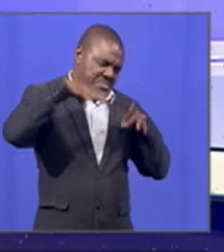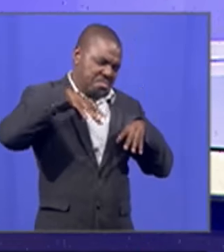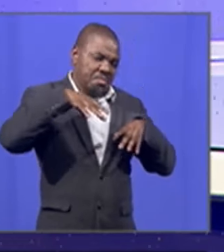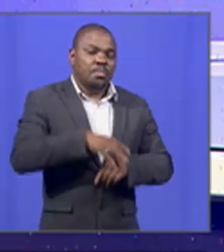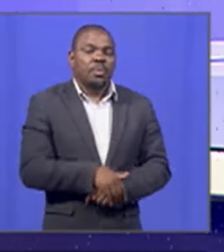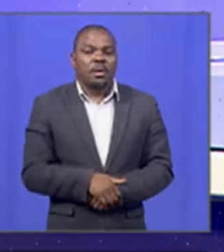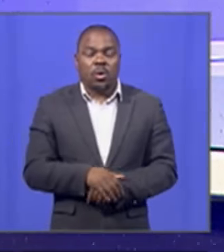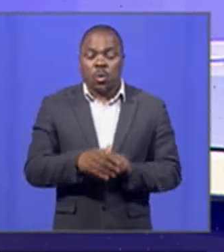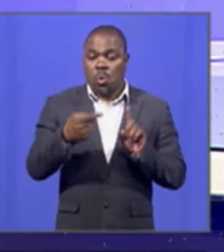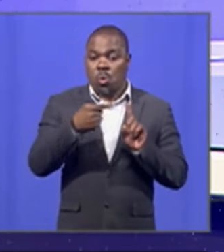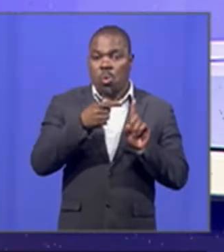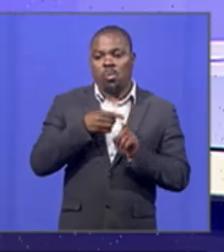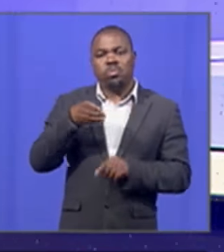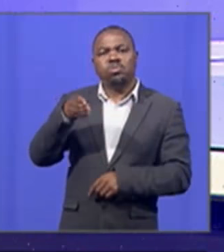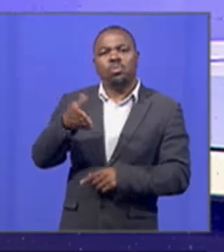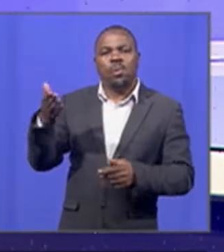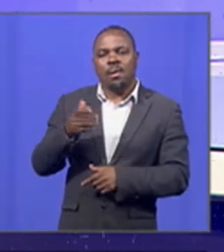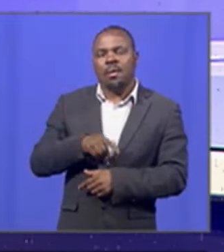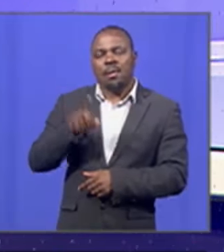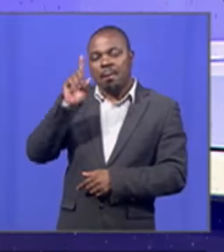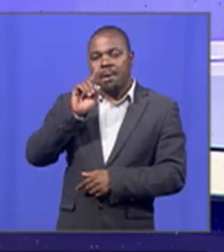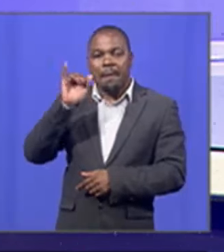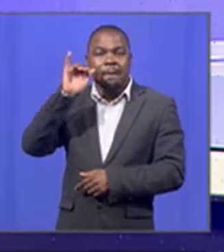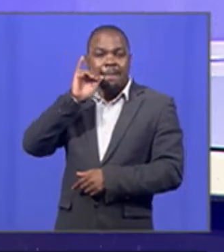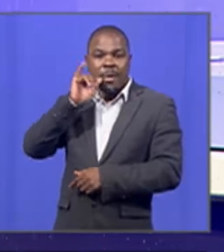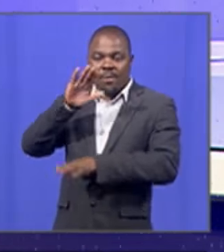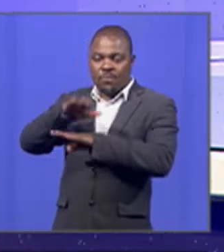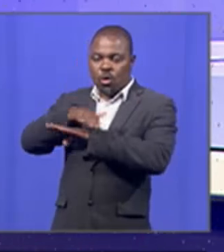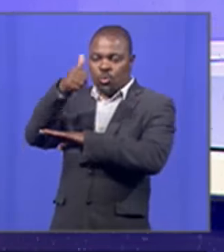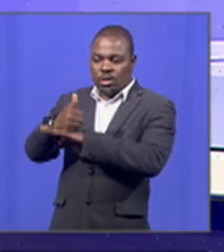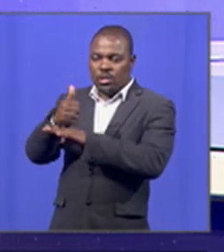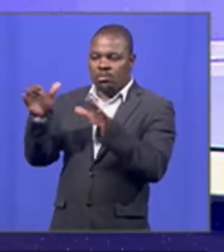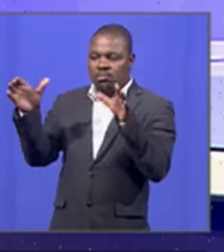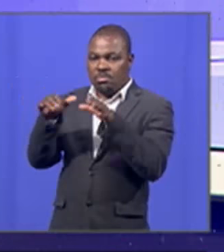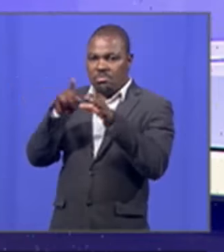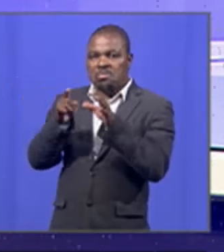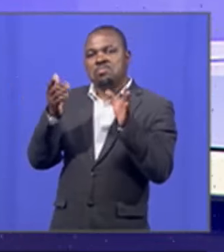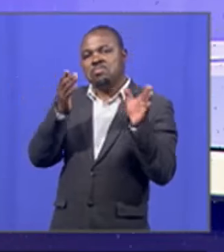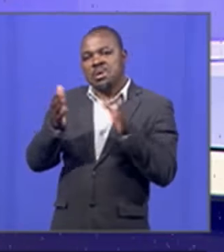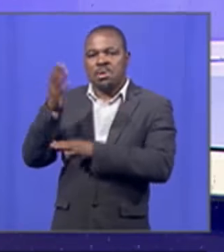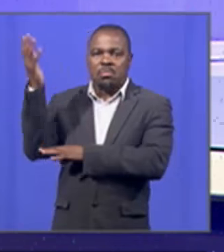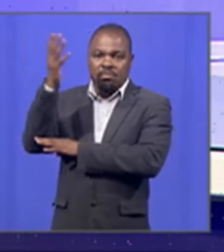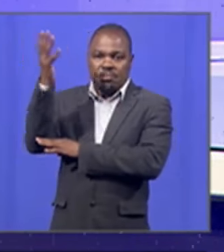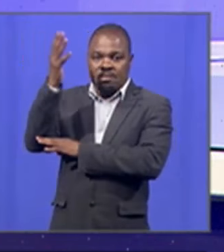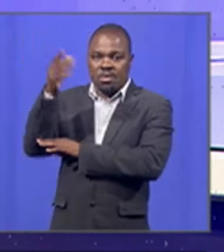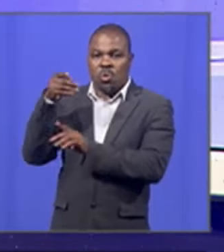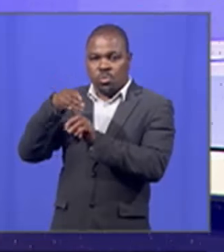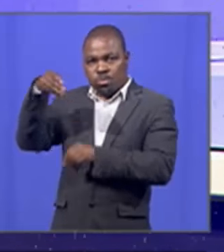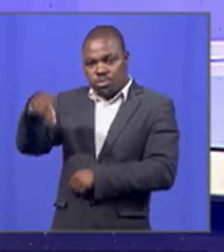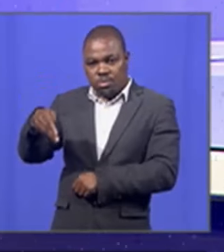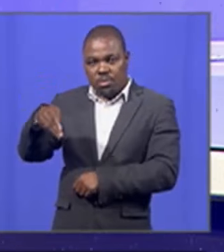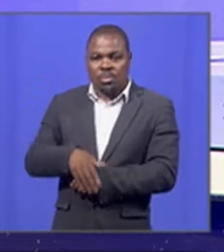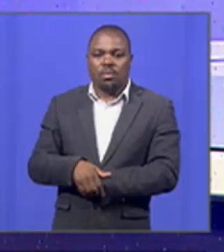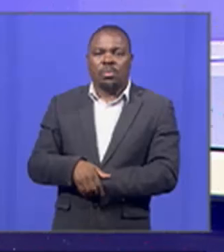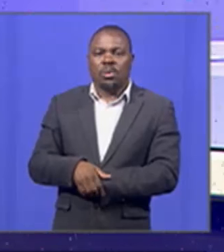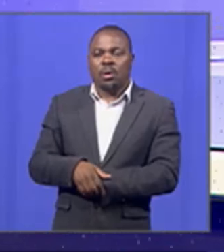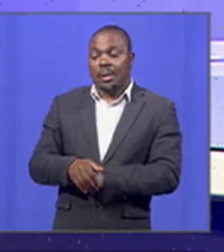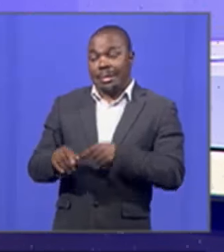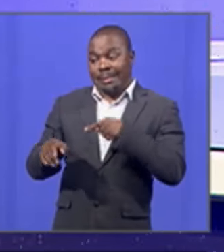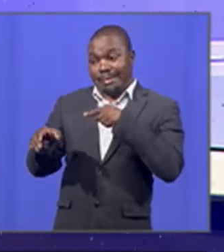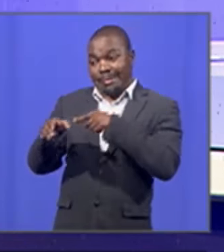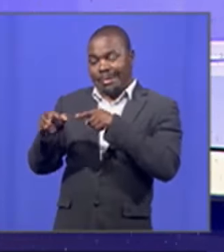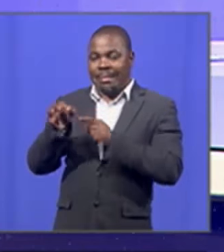bophara. Dlamini Zuma o ba bolela sebokeng sa go beakanya ke Thabo Mbeki Foundation yeo e hlathago